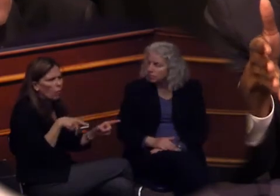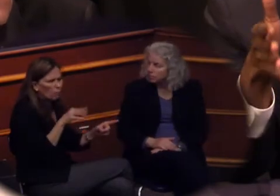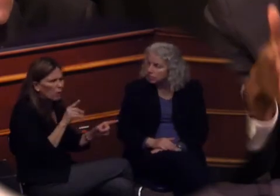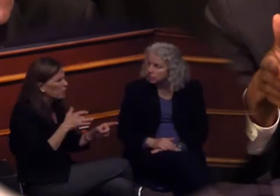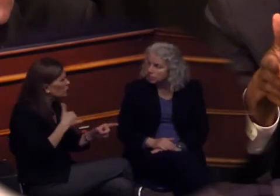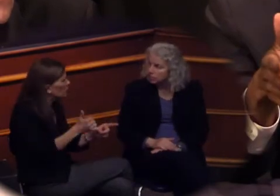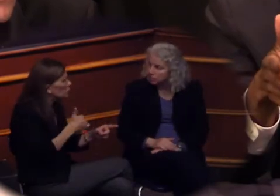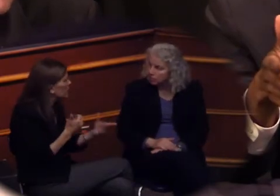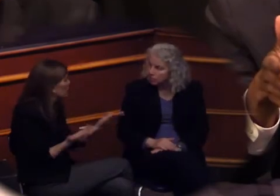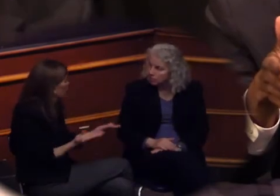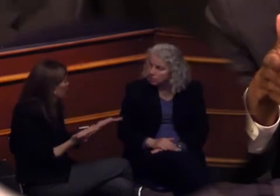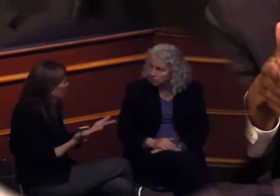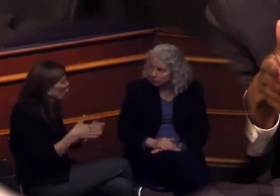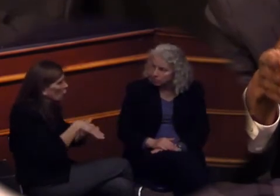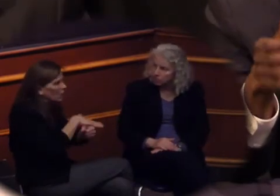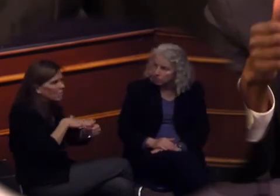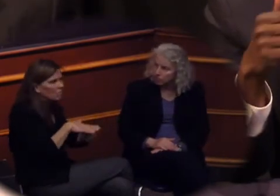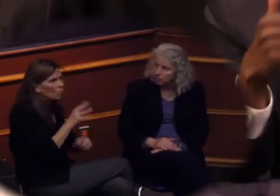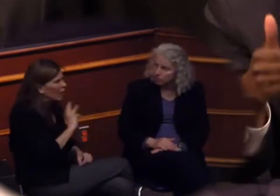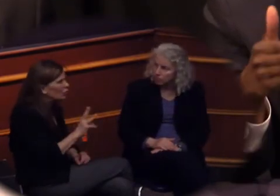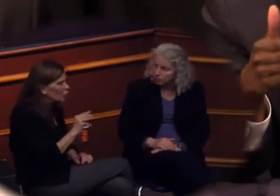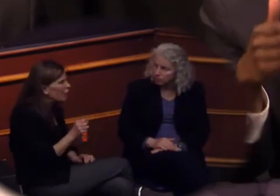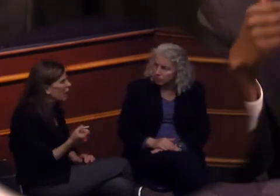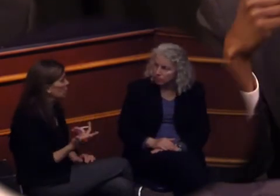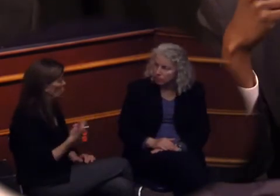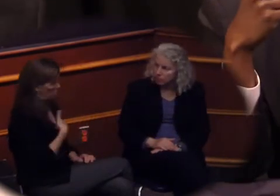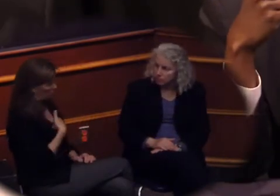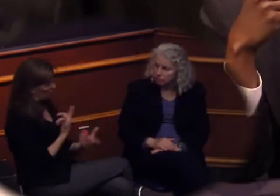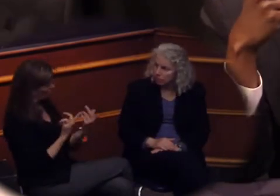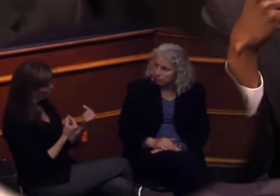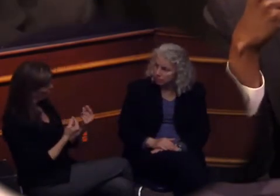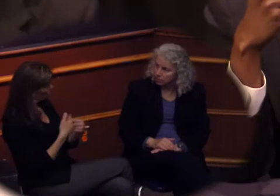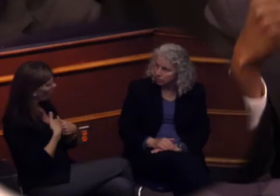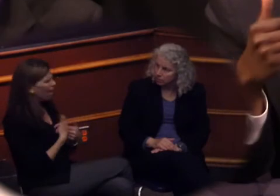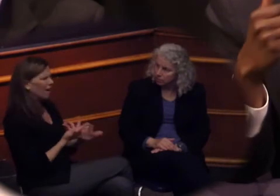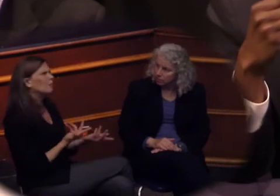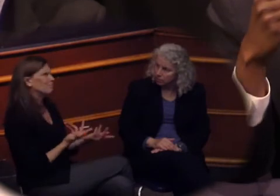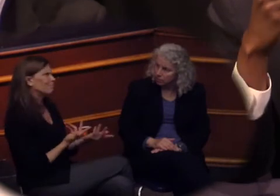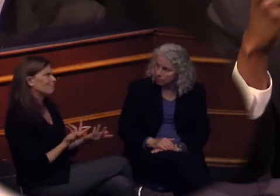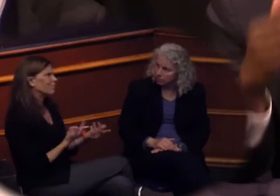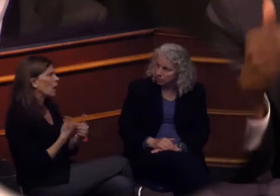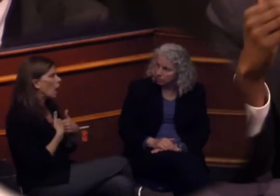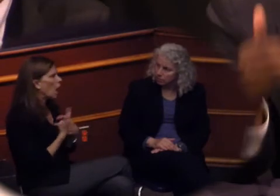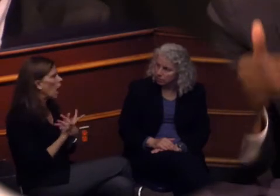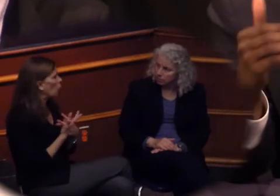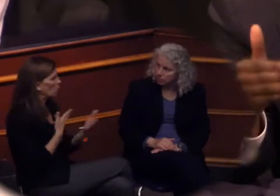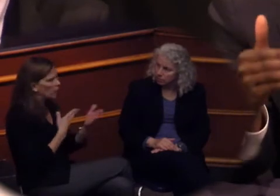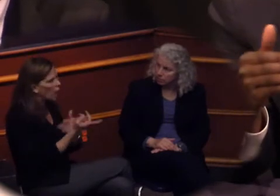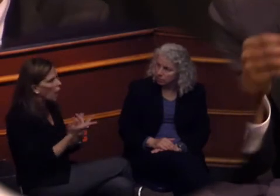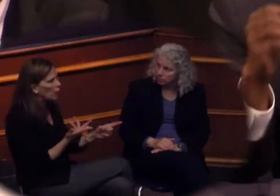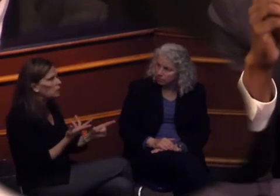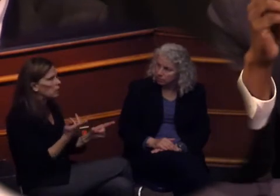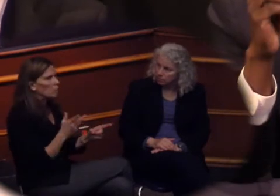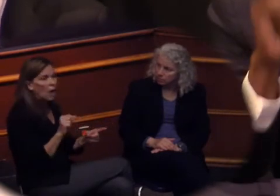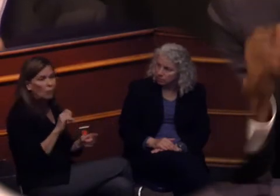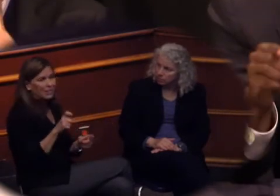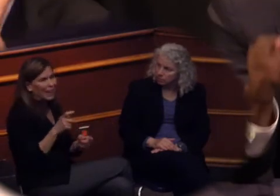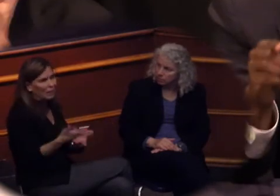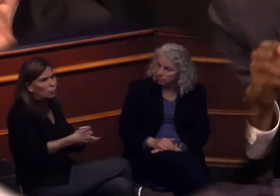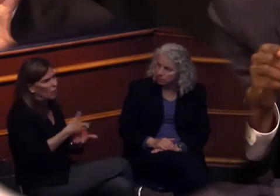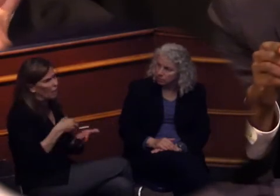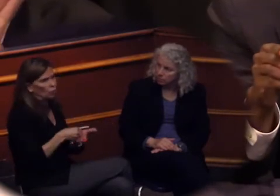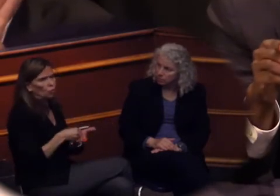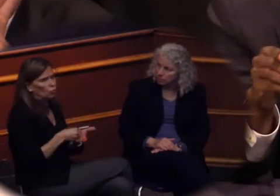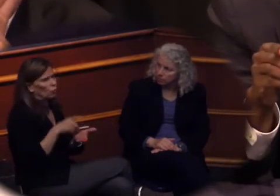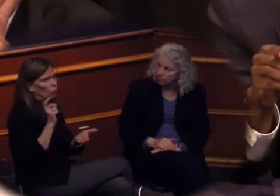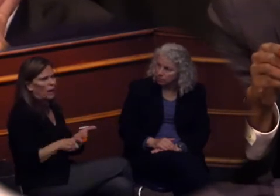here in this area of the state. What would I do? I would, again, be honest about tax revenue. We've got to go